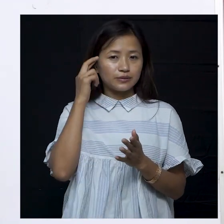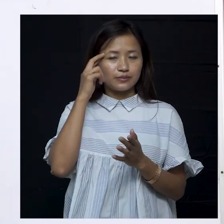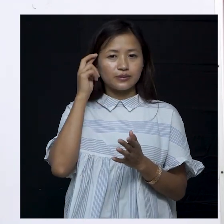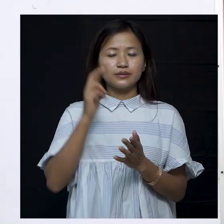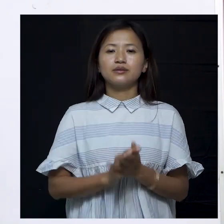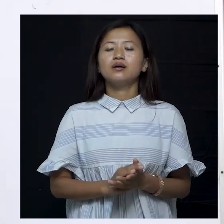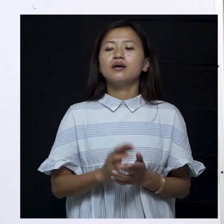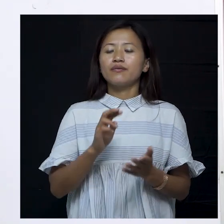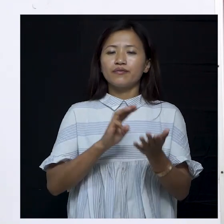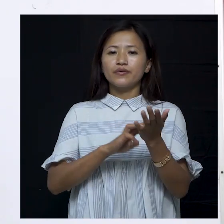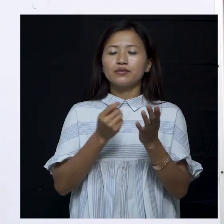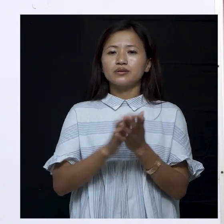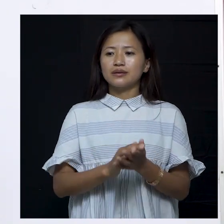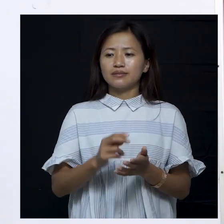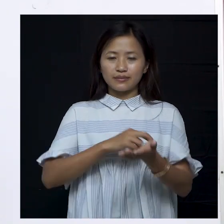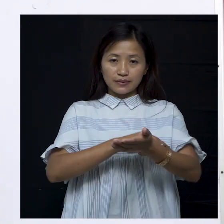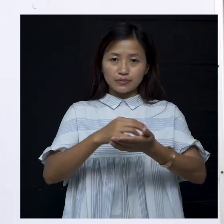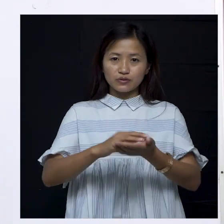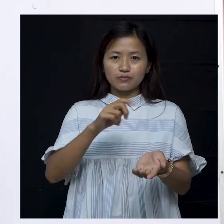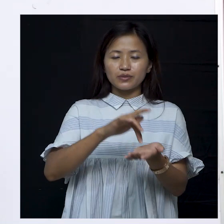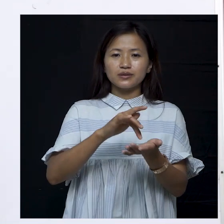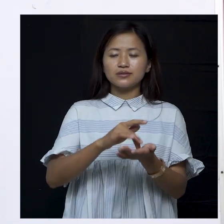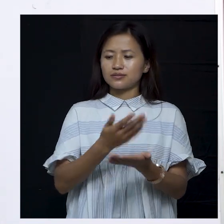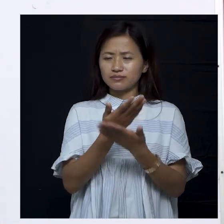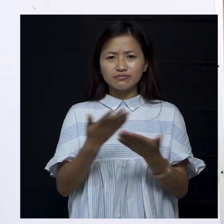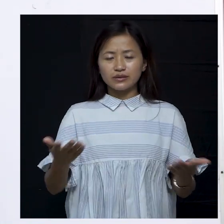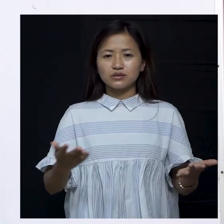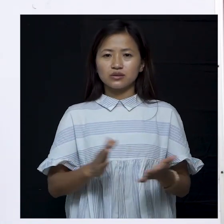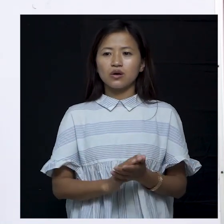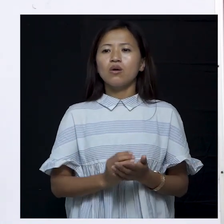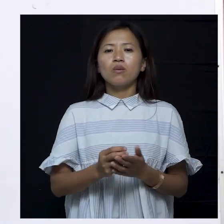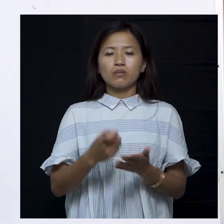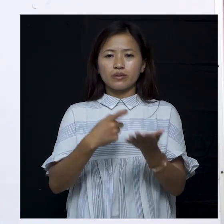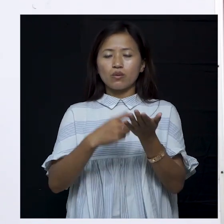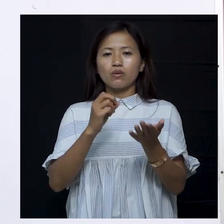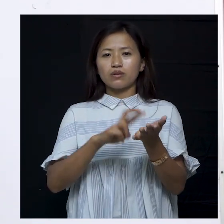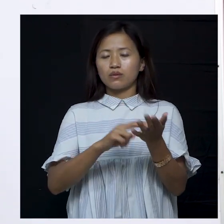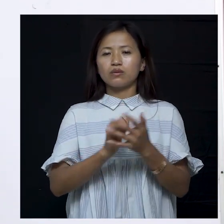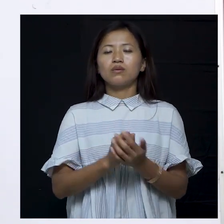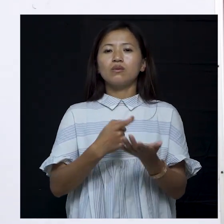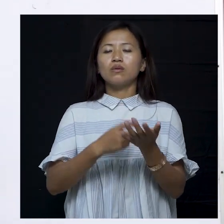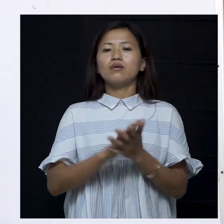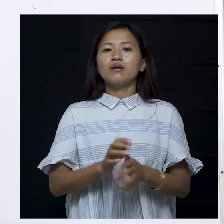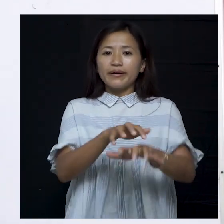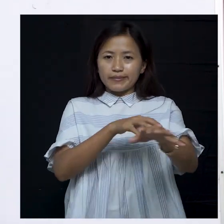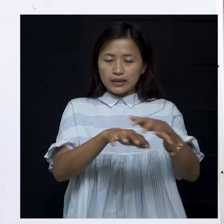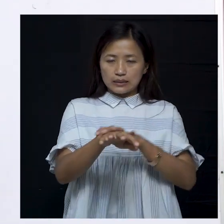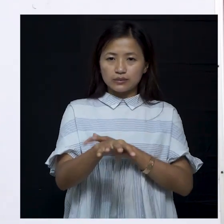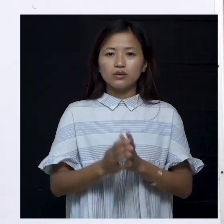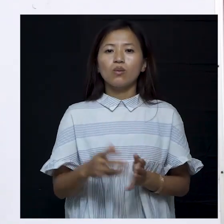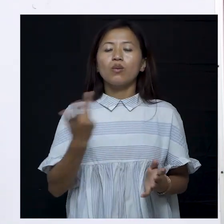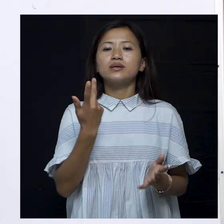nouns are names of places, right? Things or animals. We know that, right? And so, when I say